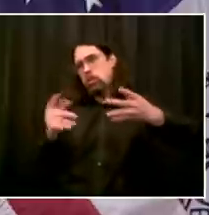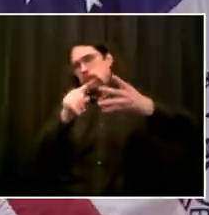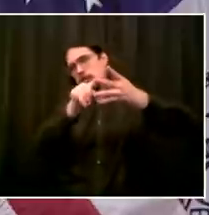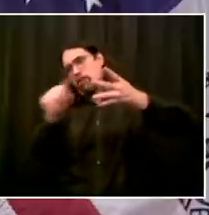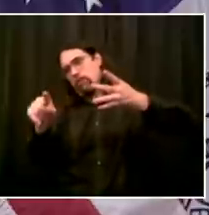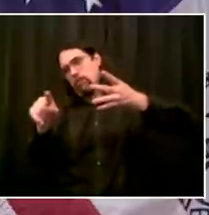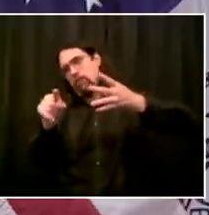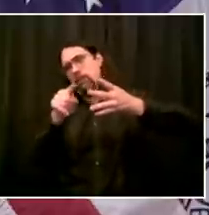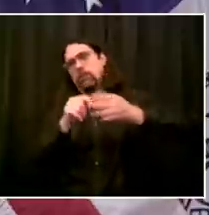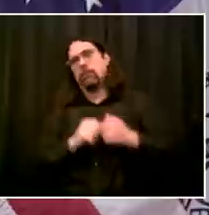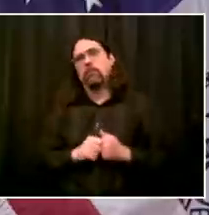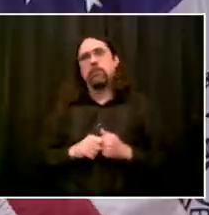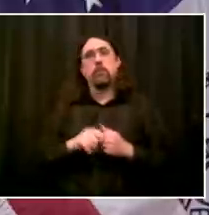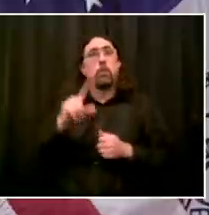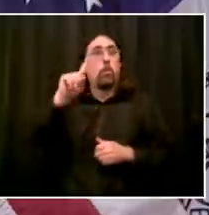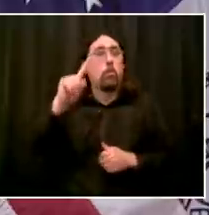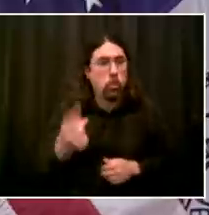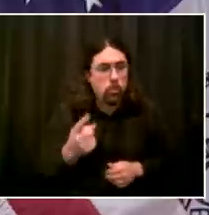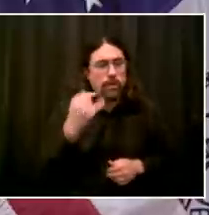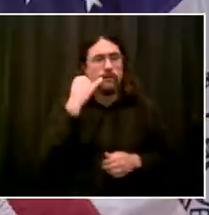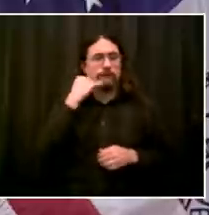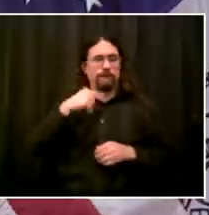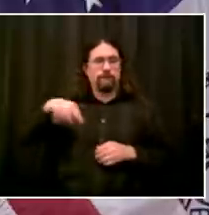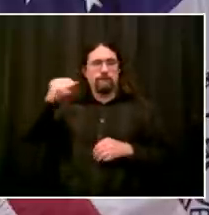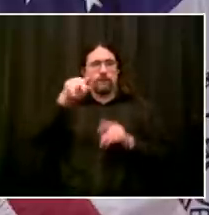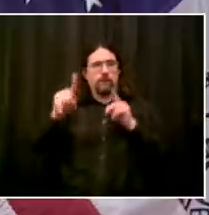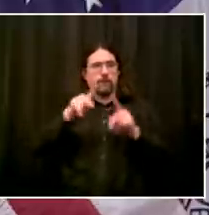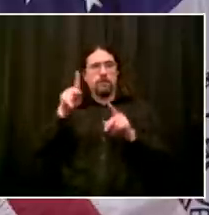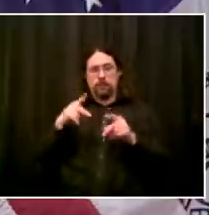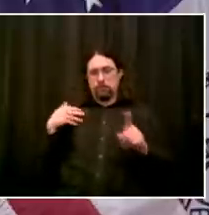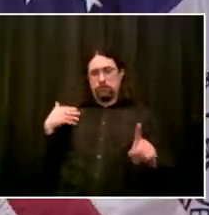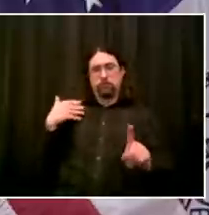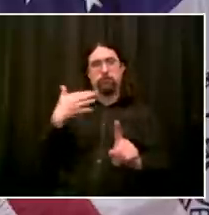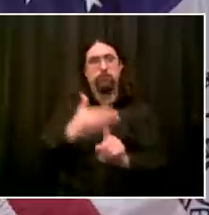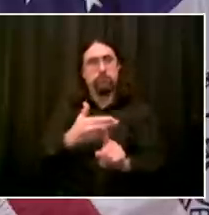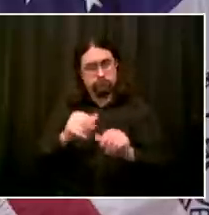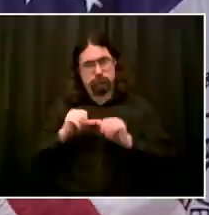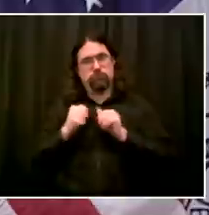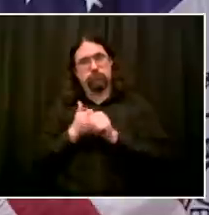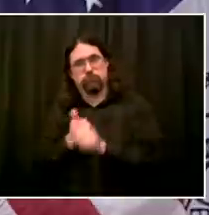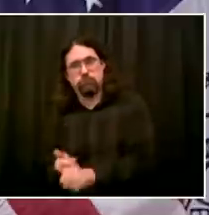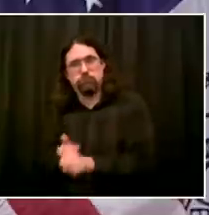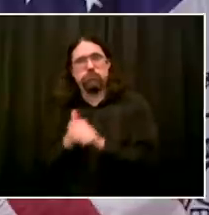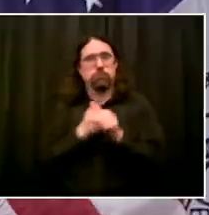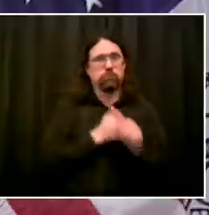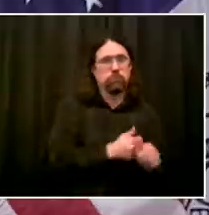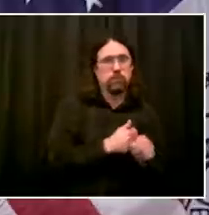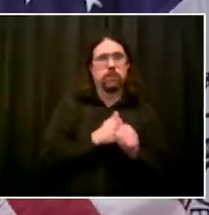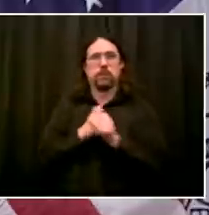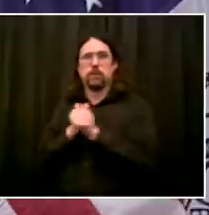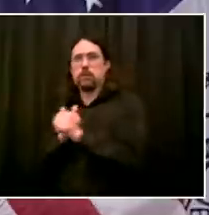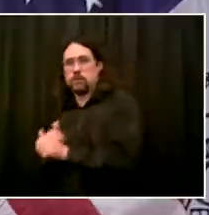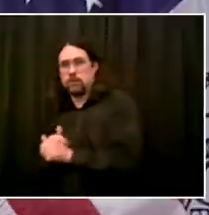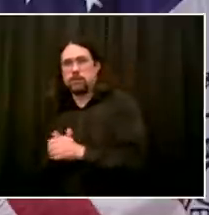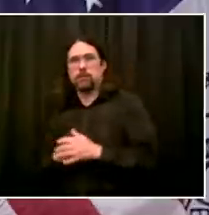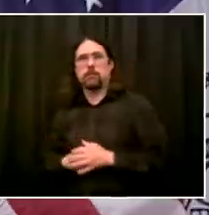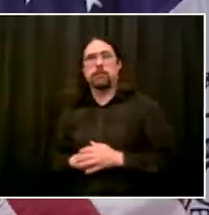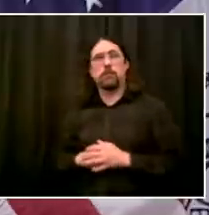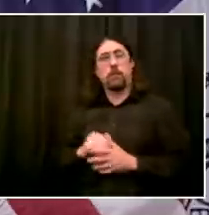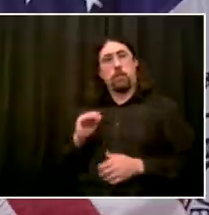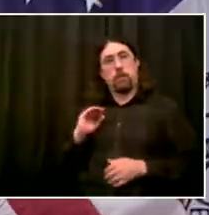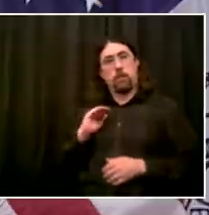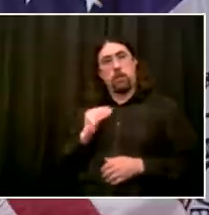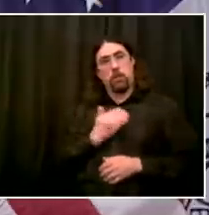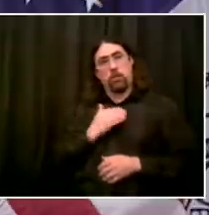pointing. That is where the state indicators are pointing. And phase one is clearly delineated. It is manufacturing,